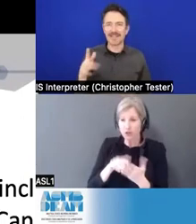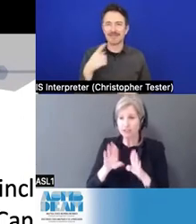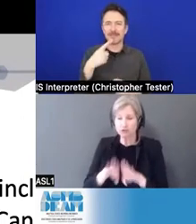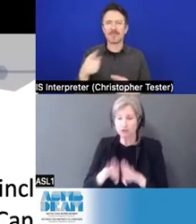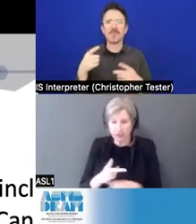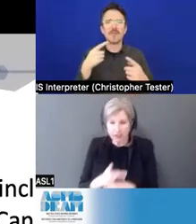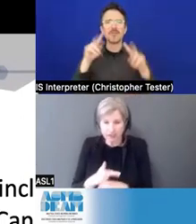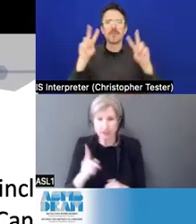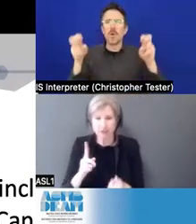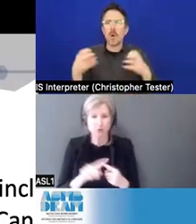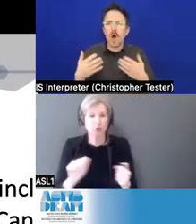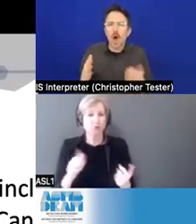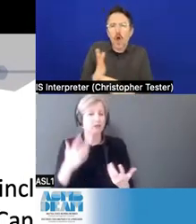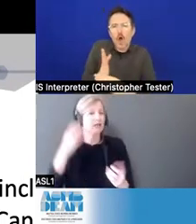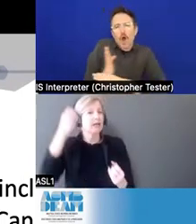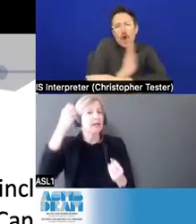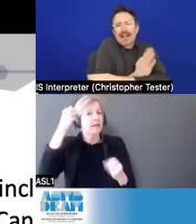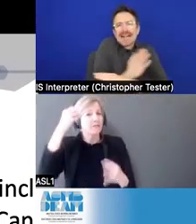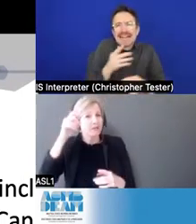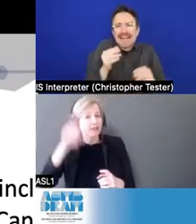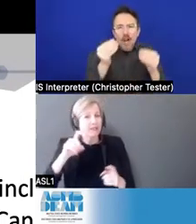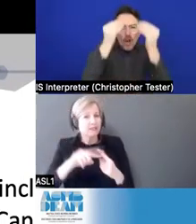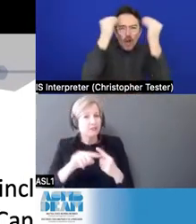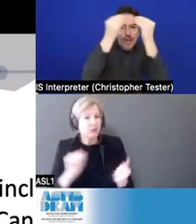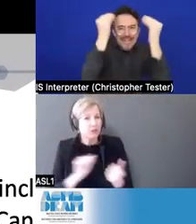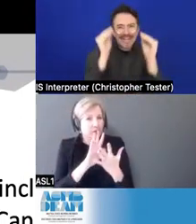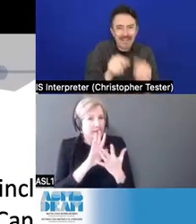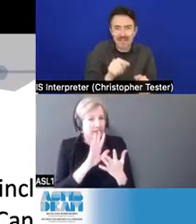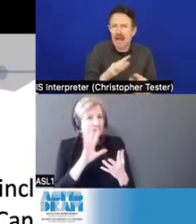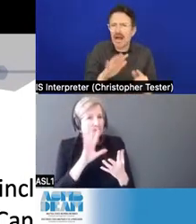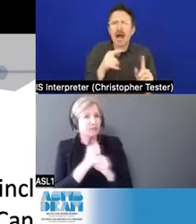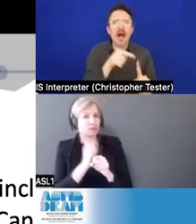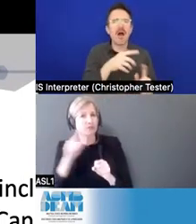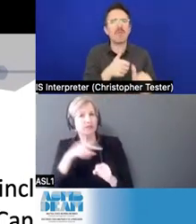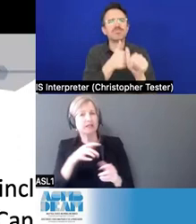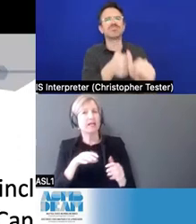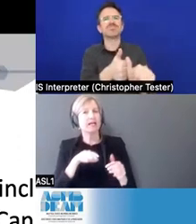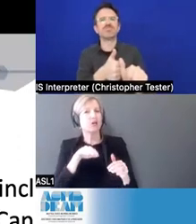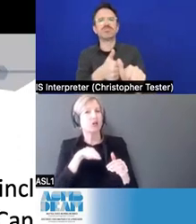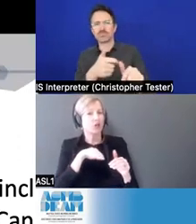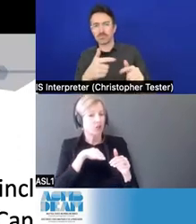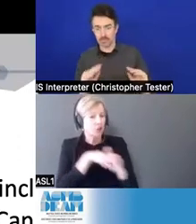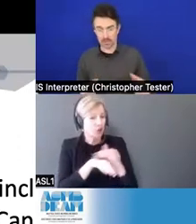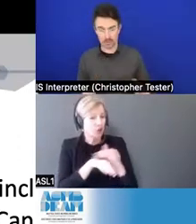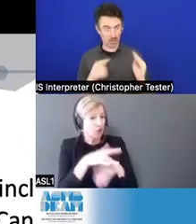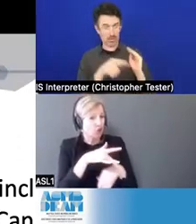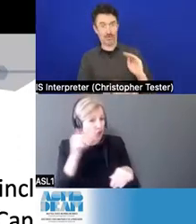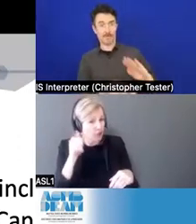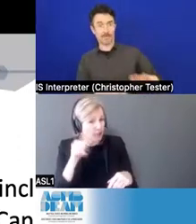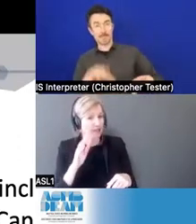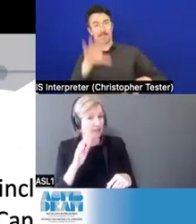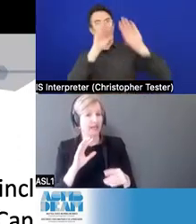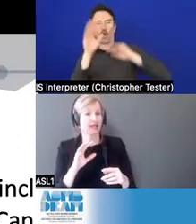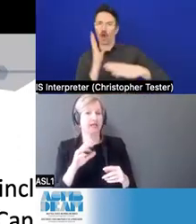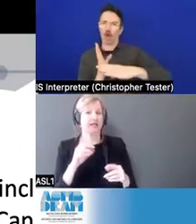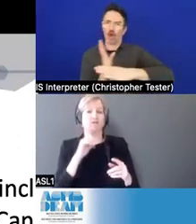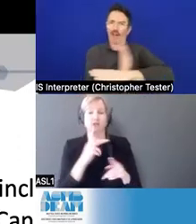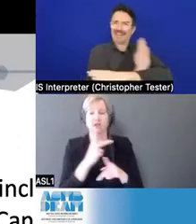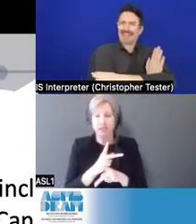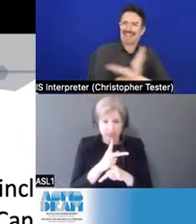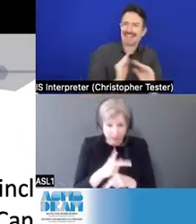information needs to ensure an inclusive and accessible early learning and childcare for children with disabilities in